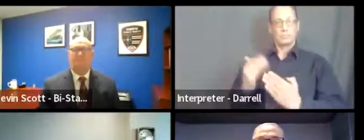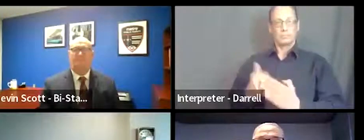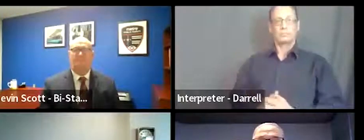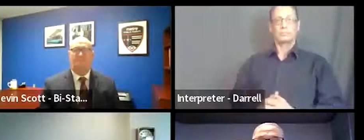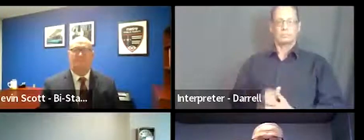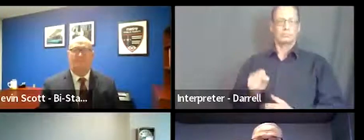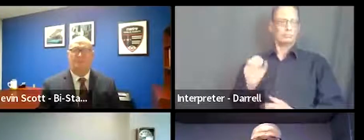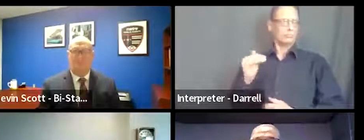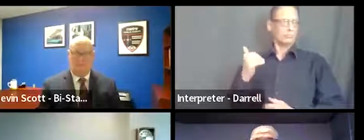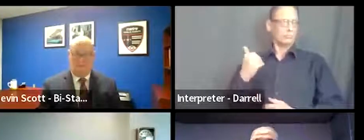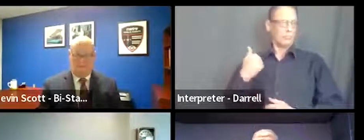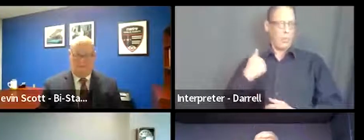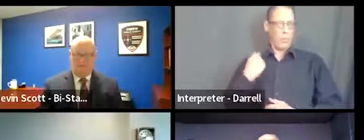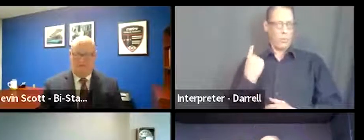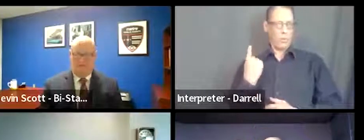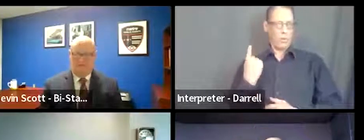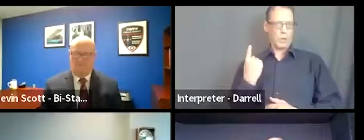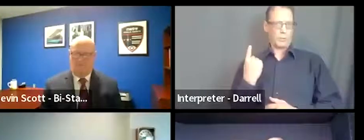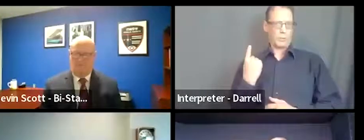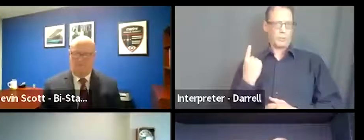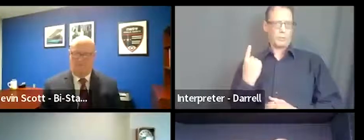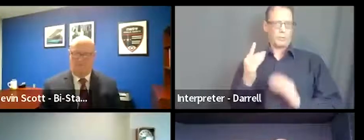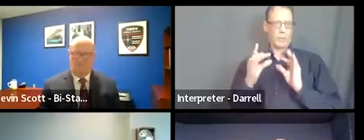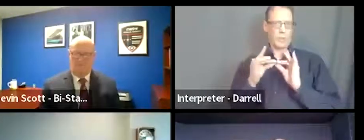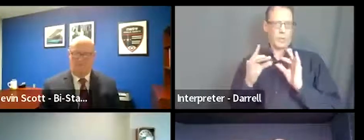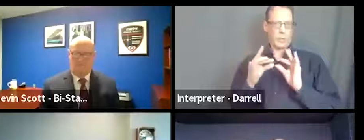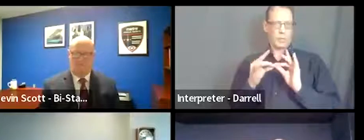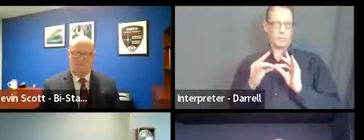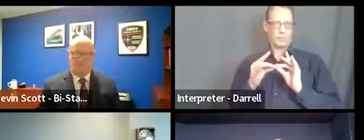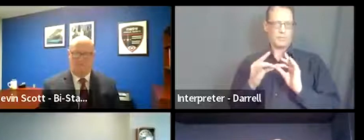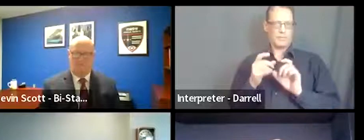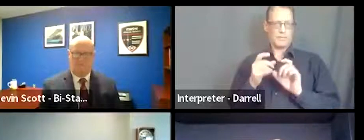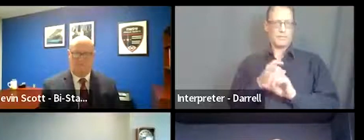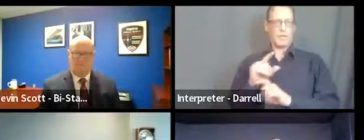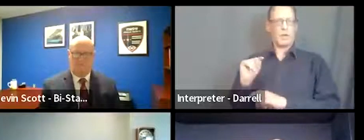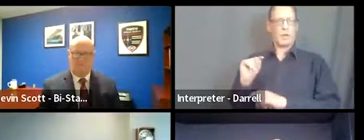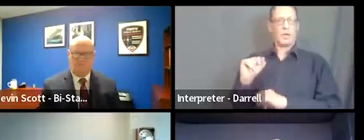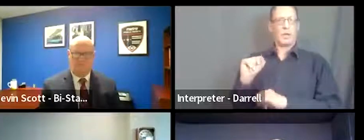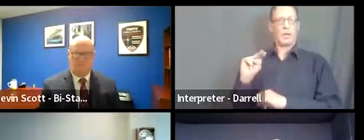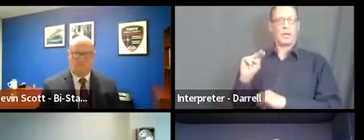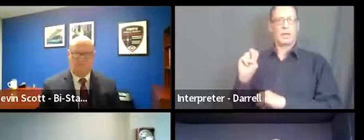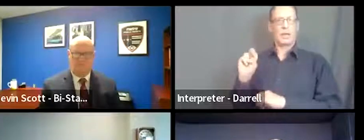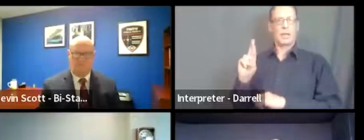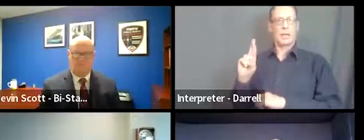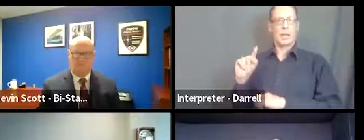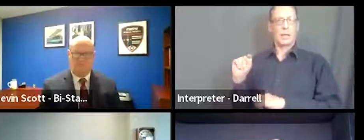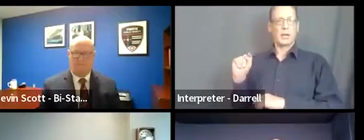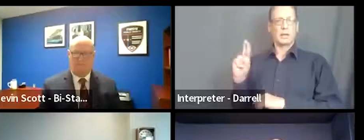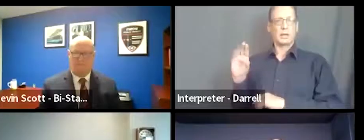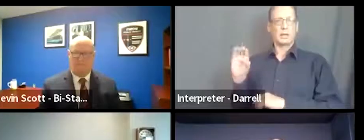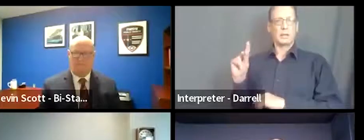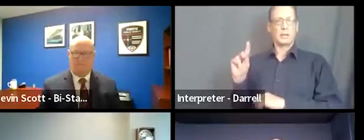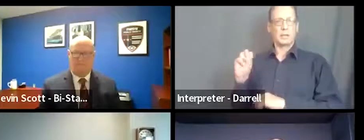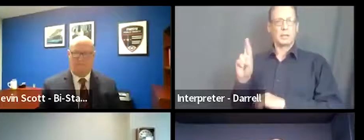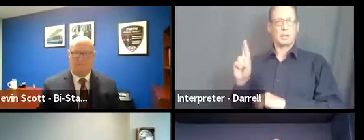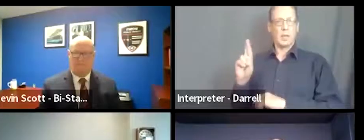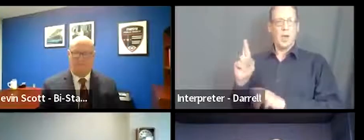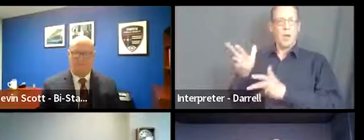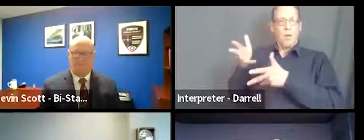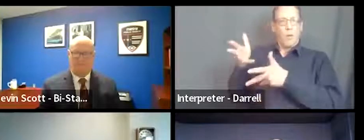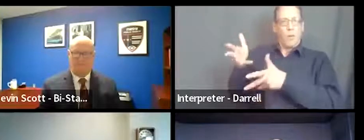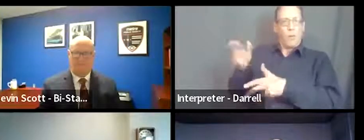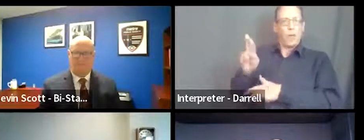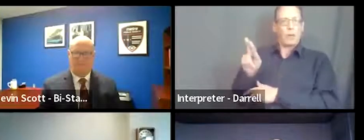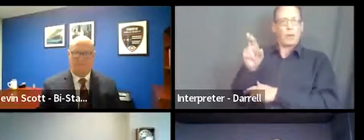Yes, we had one comment submitted from Tanner Tucker. His topic was abandoned bus